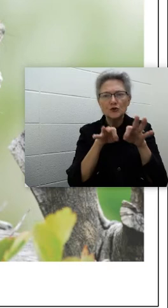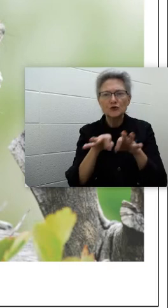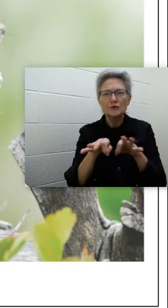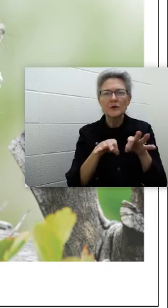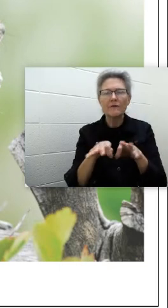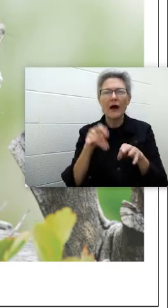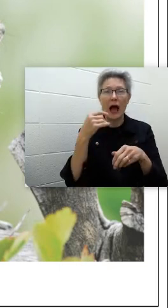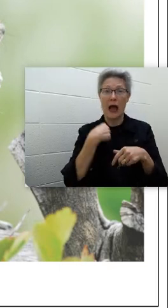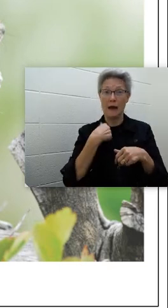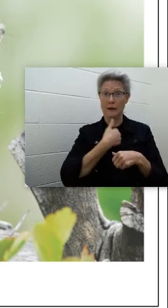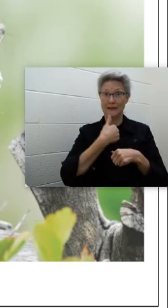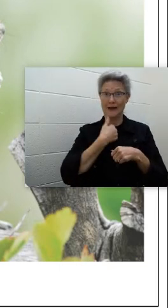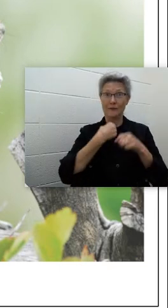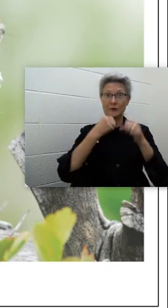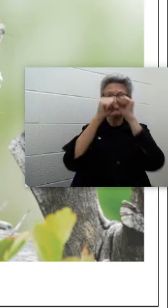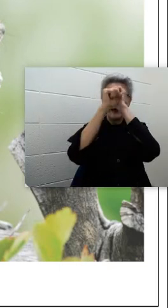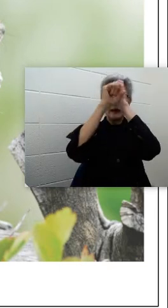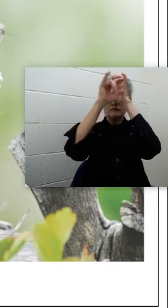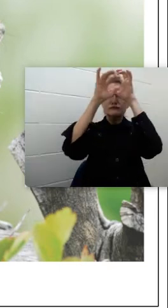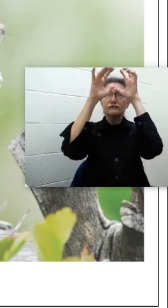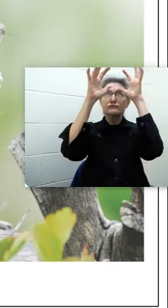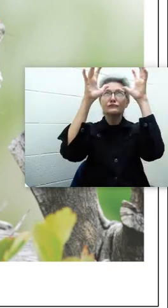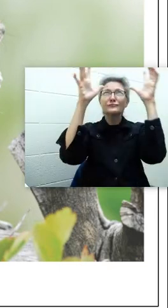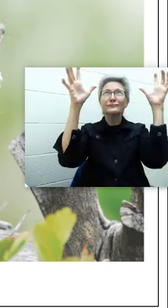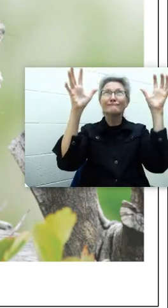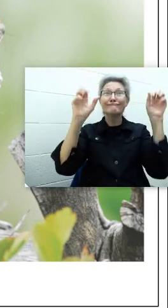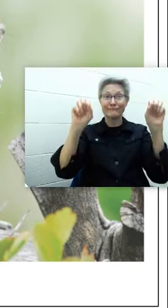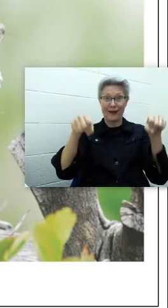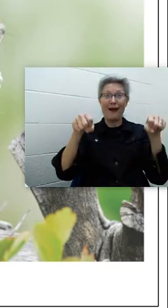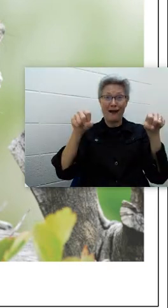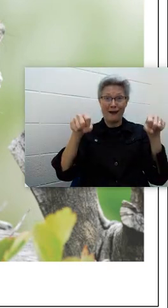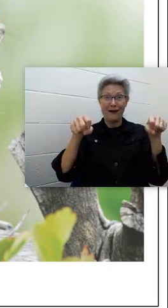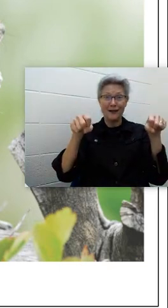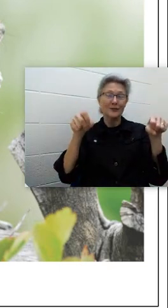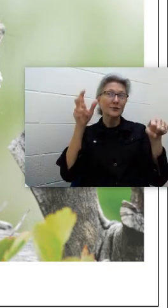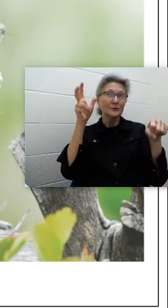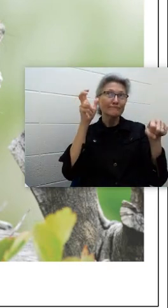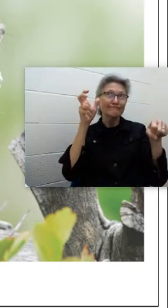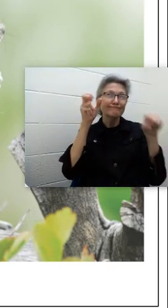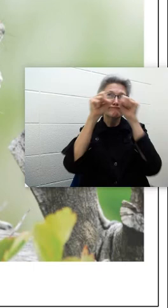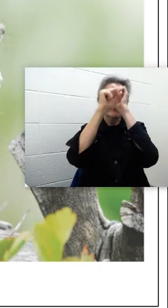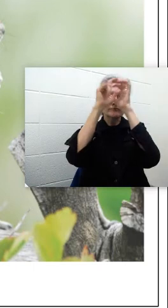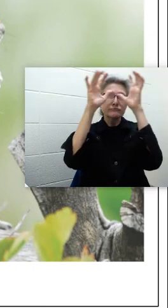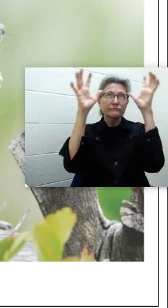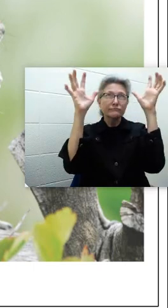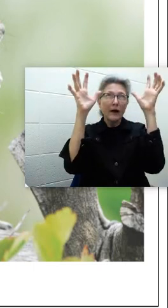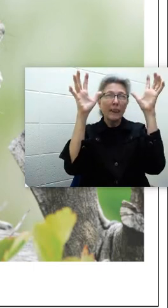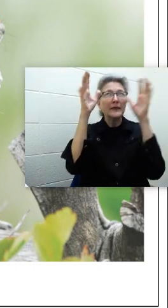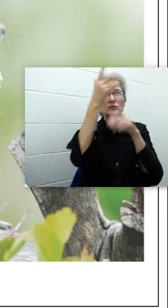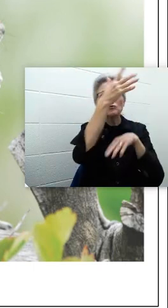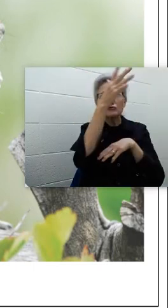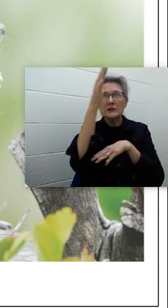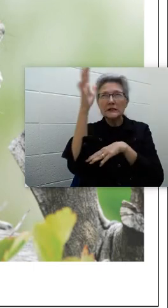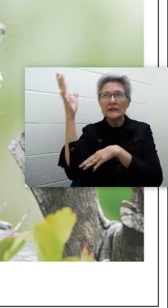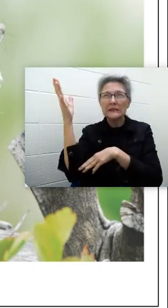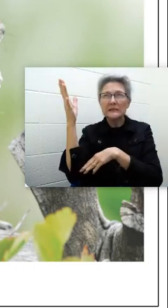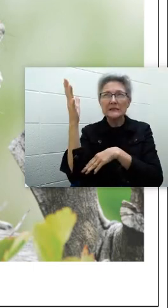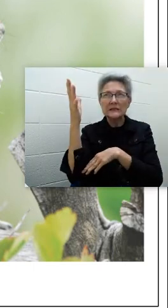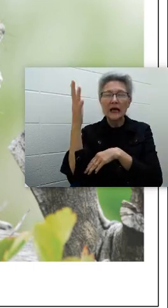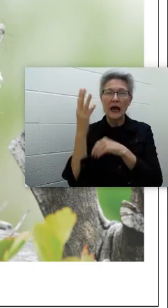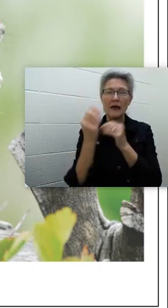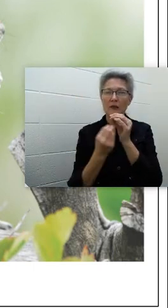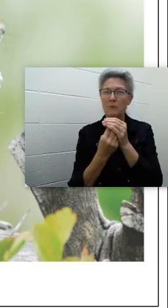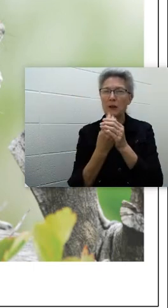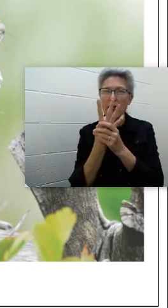when I was listening to that text. So one thing that I wrote down is that I just pictured like the trees and the plants or flowers